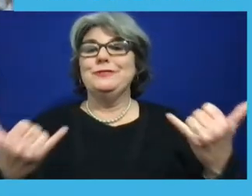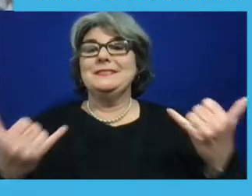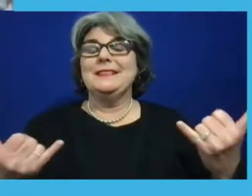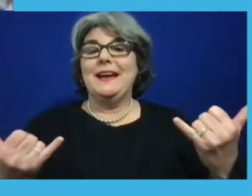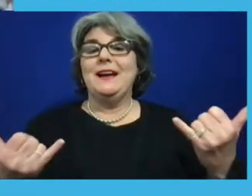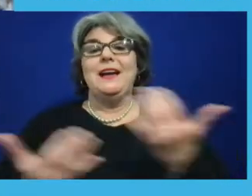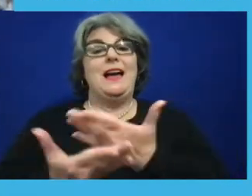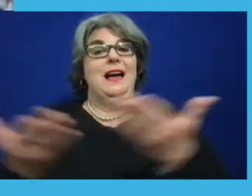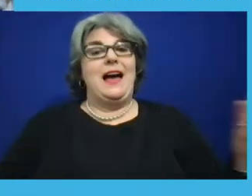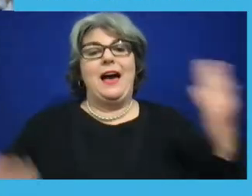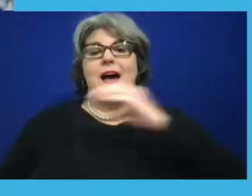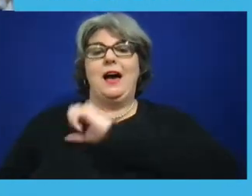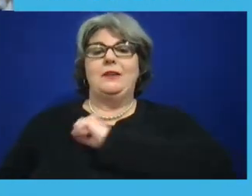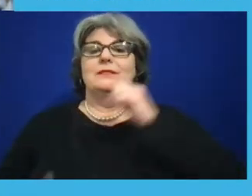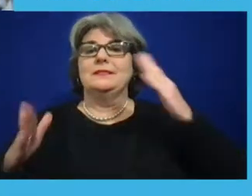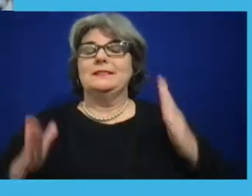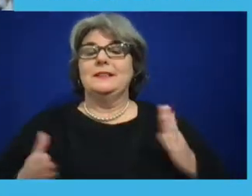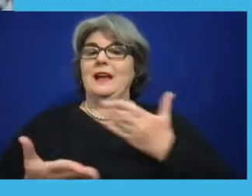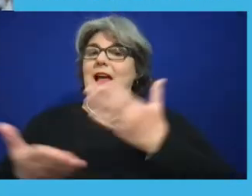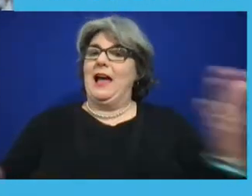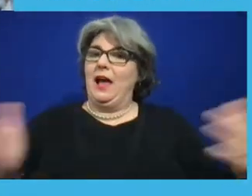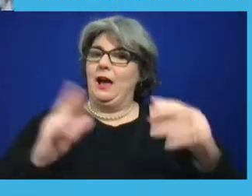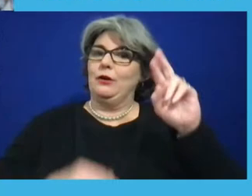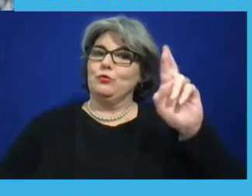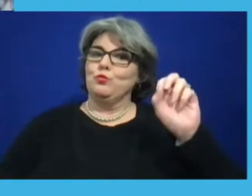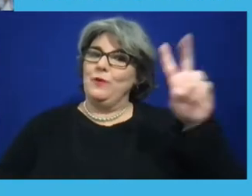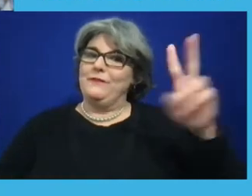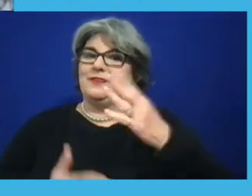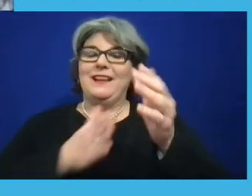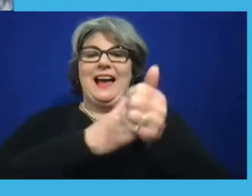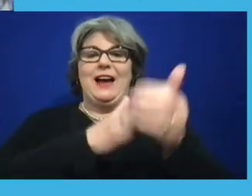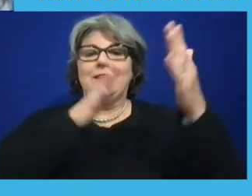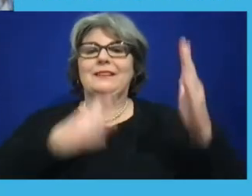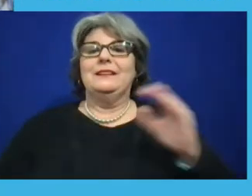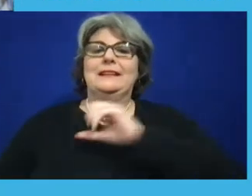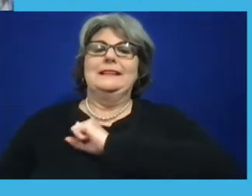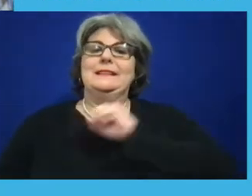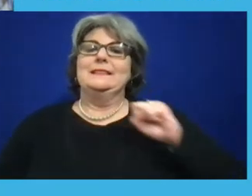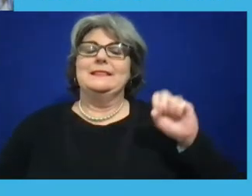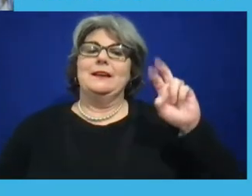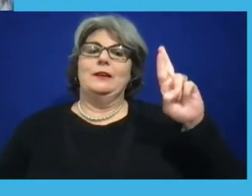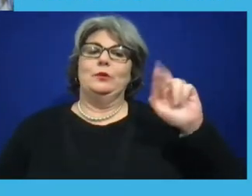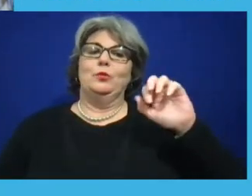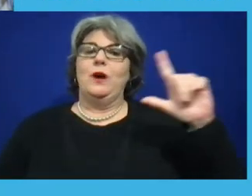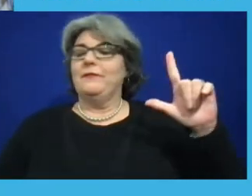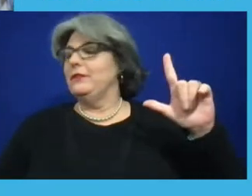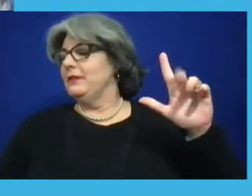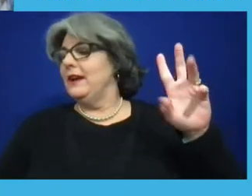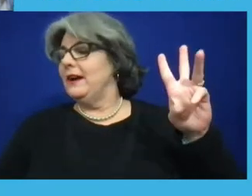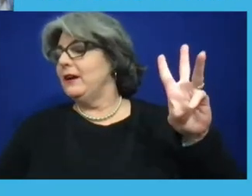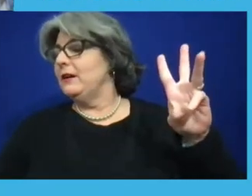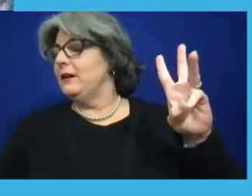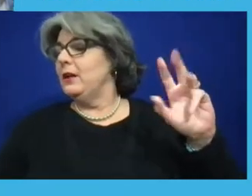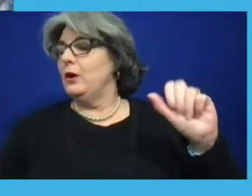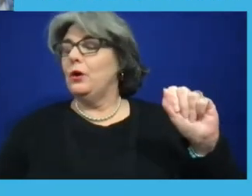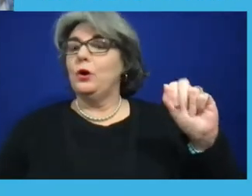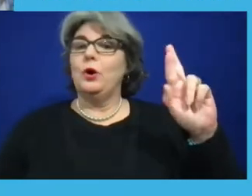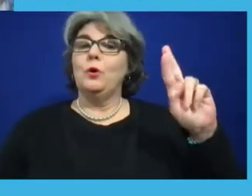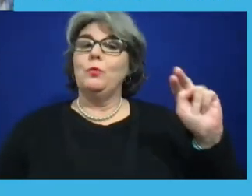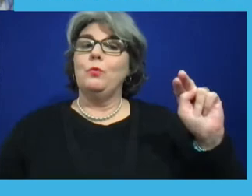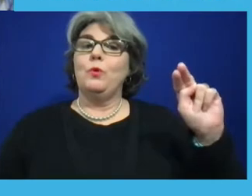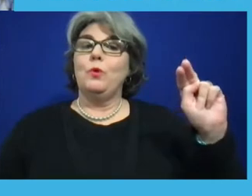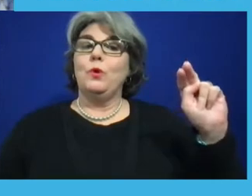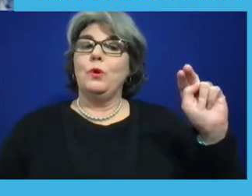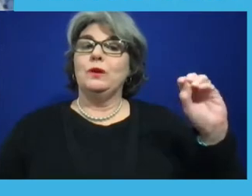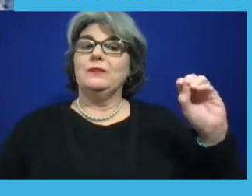And now it is my honor to introduce our senator, our reverend, our leader,